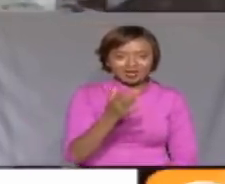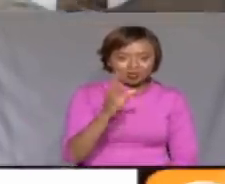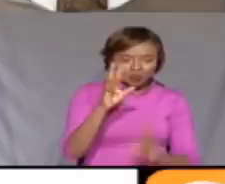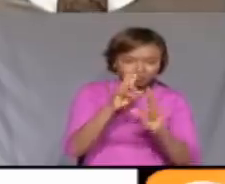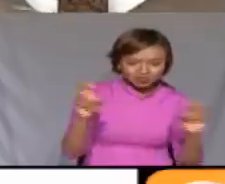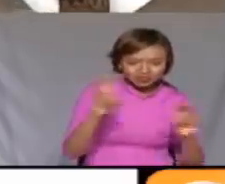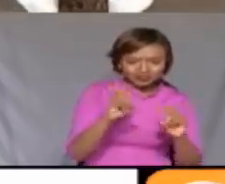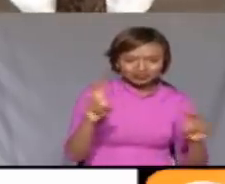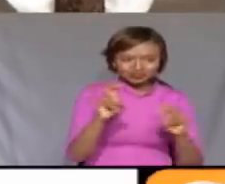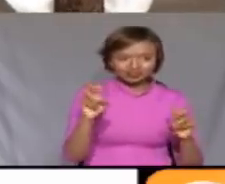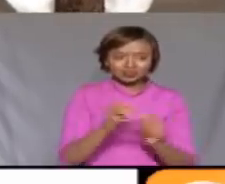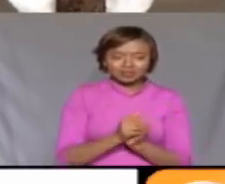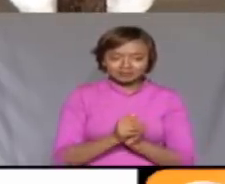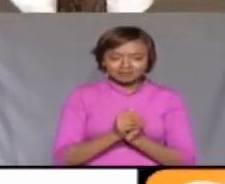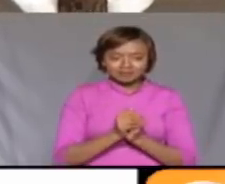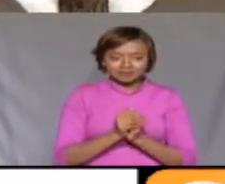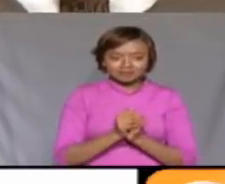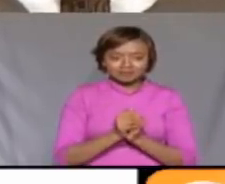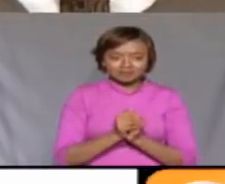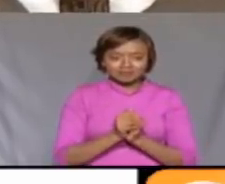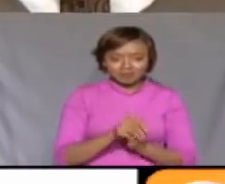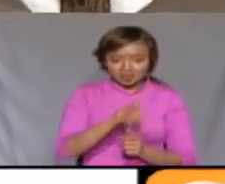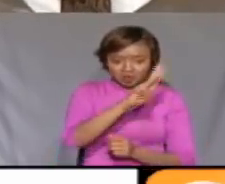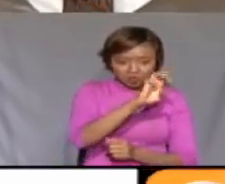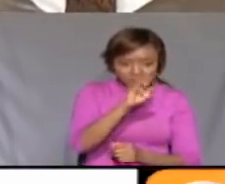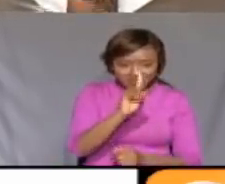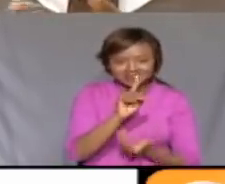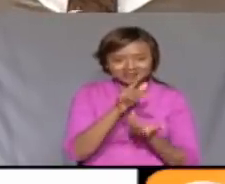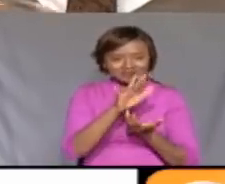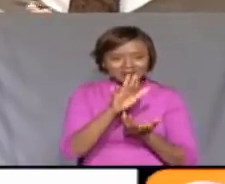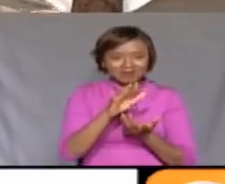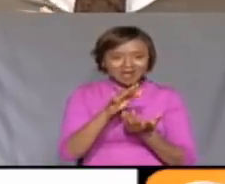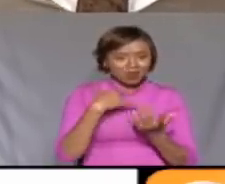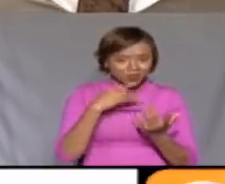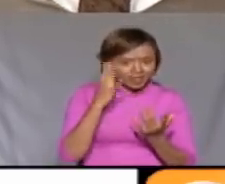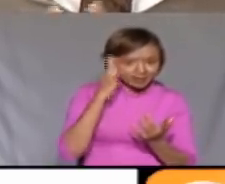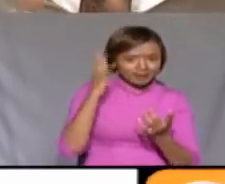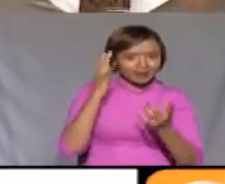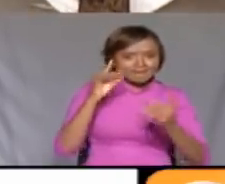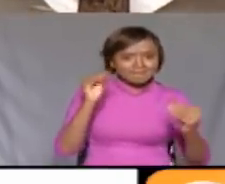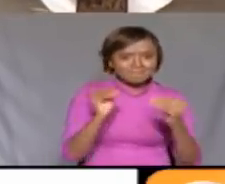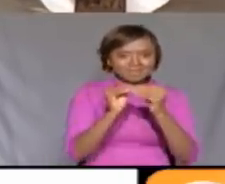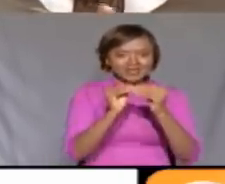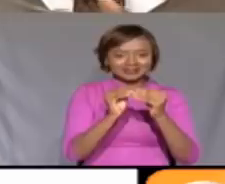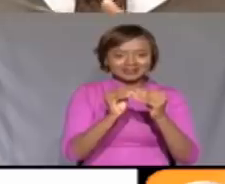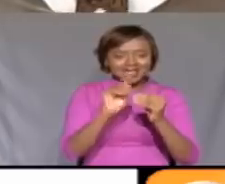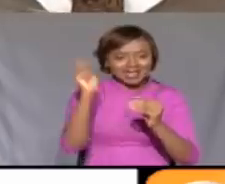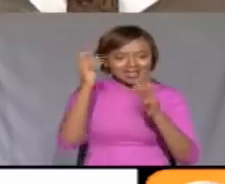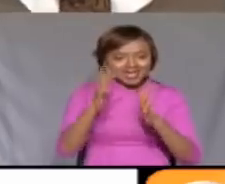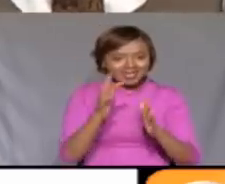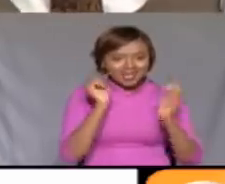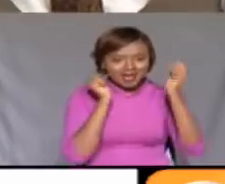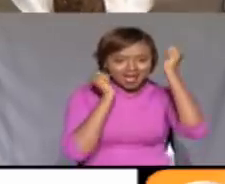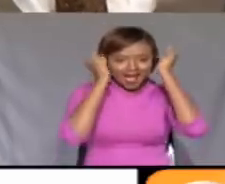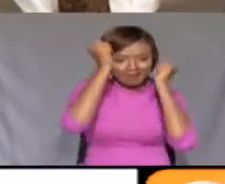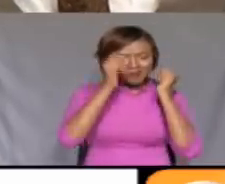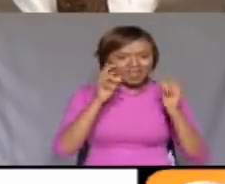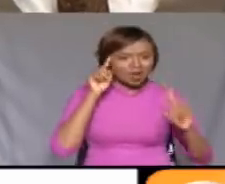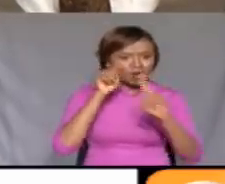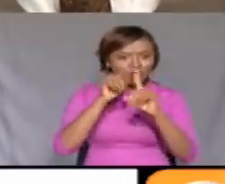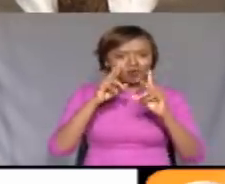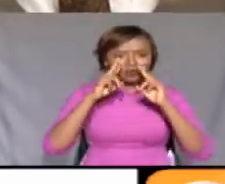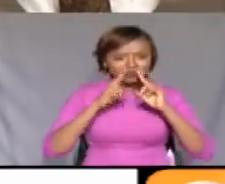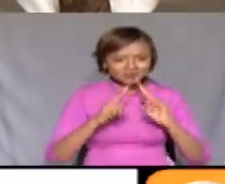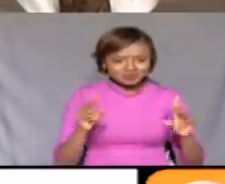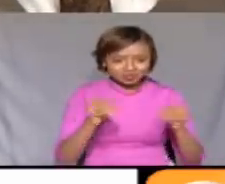infamous ginger weed. And with Barasa, we were excited to meet Kenyan soldiers in peacekeeping missions